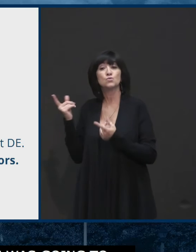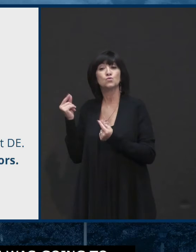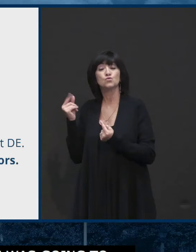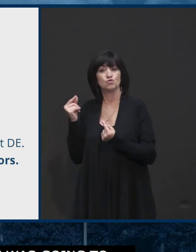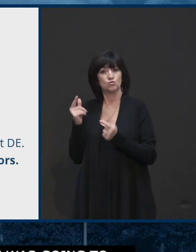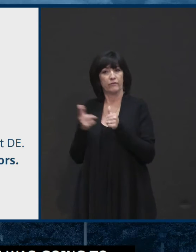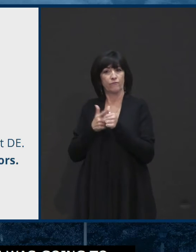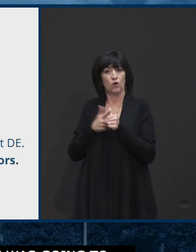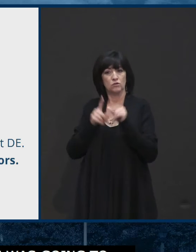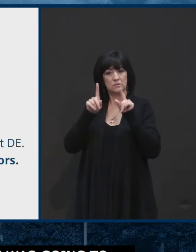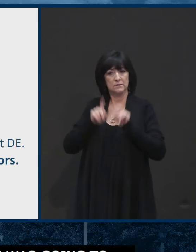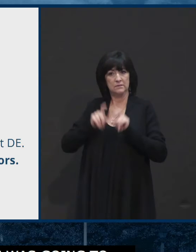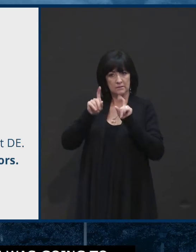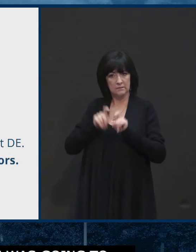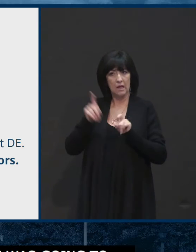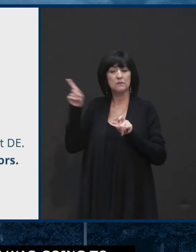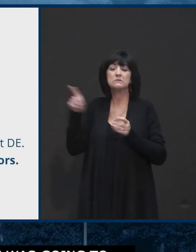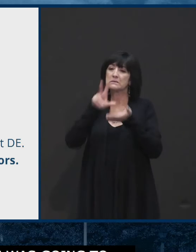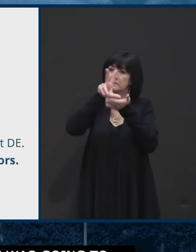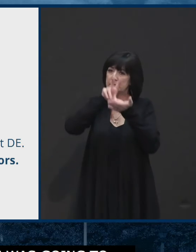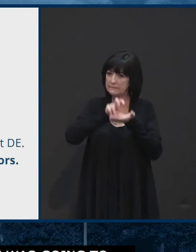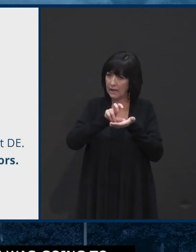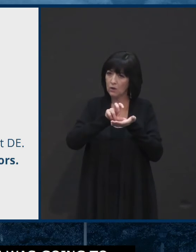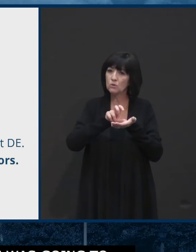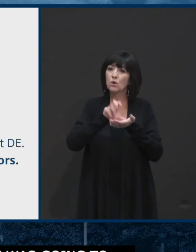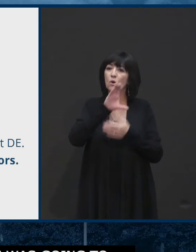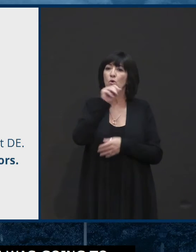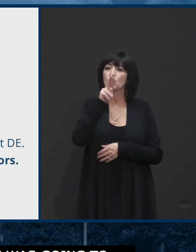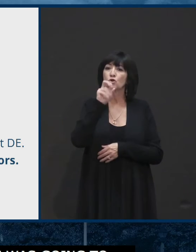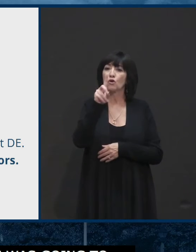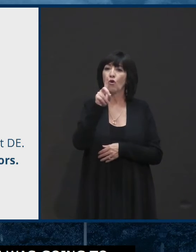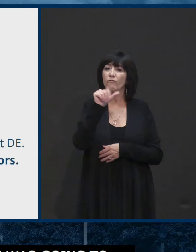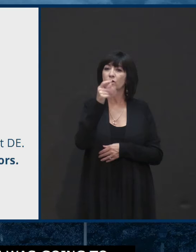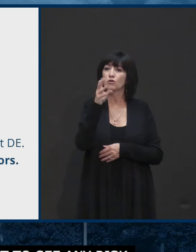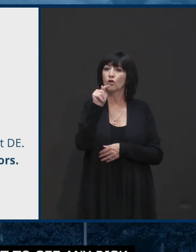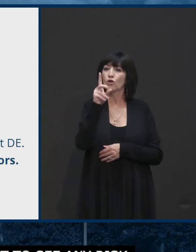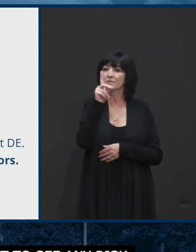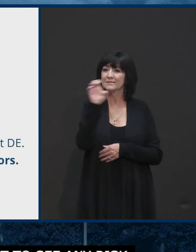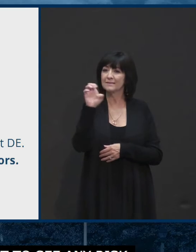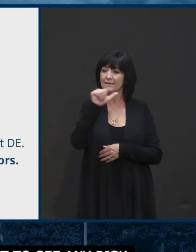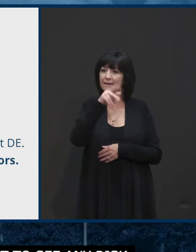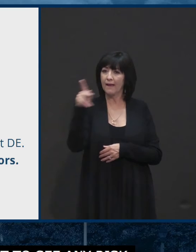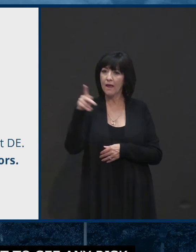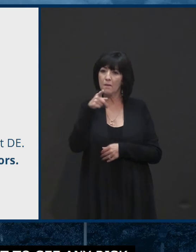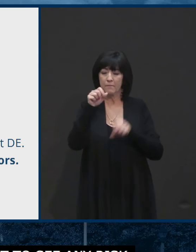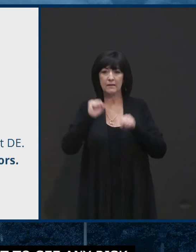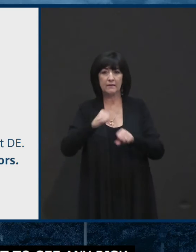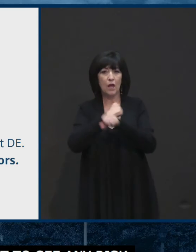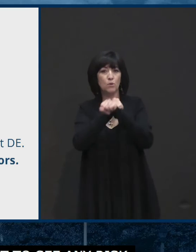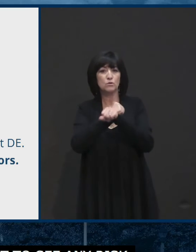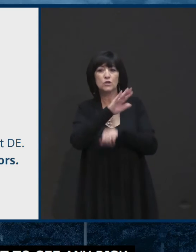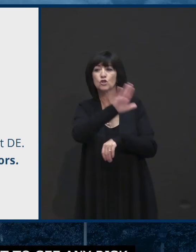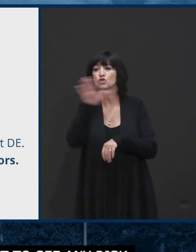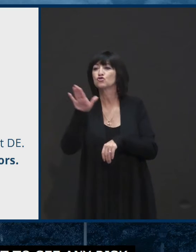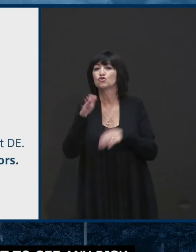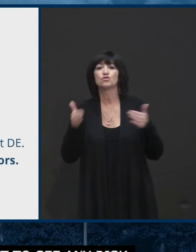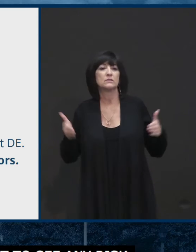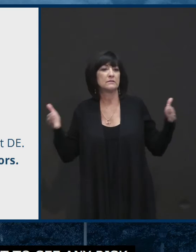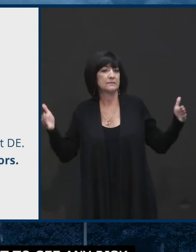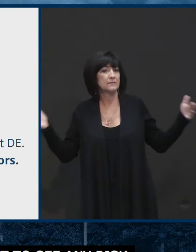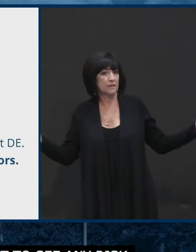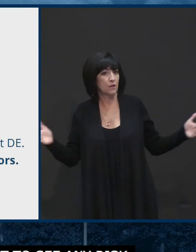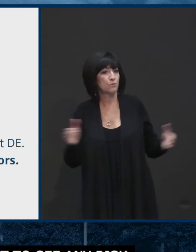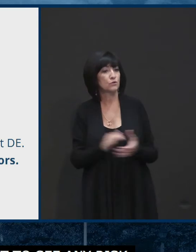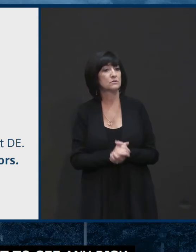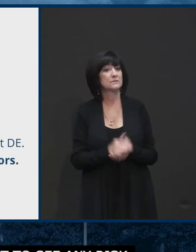Download the COVID Alert DE app and make sure you protect your neighbors. So with that, thank you for joining us again. We have questions.